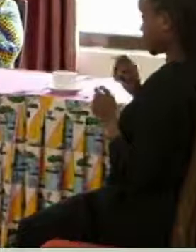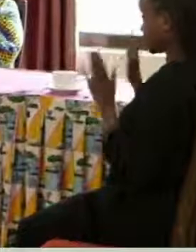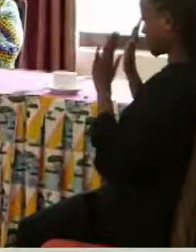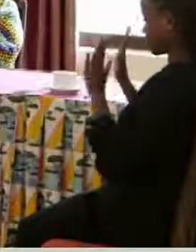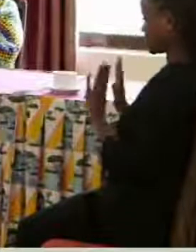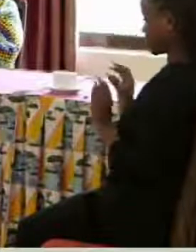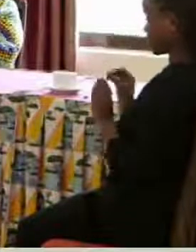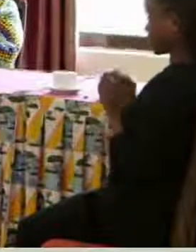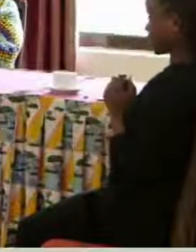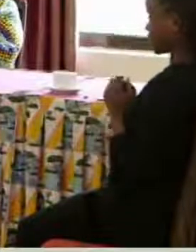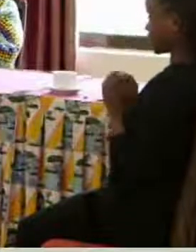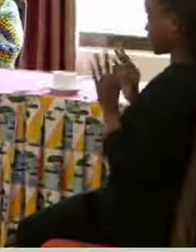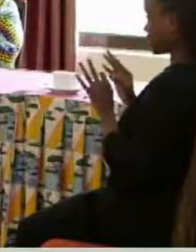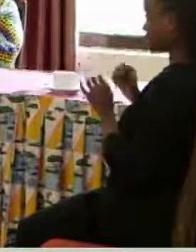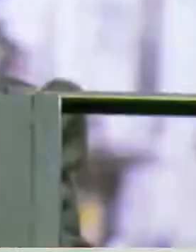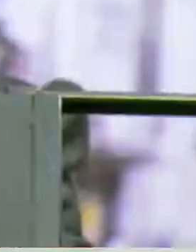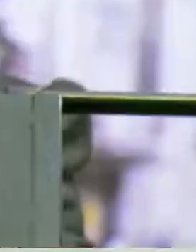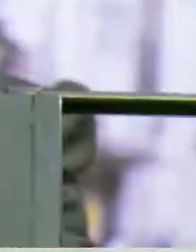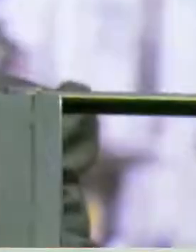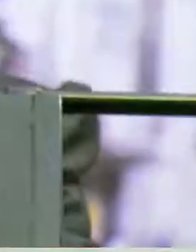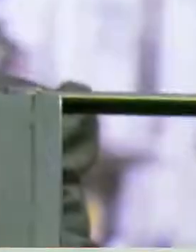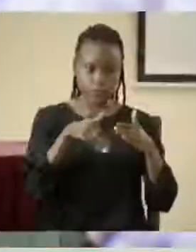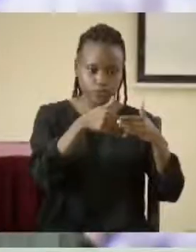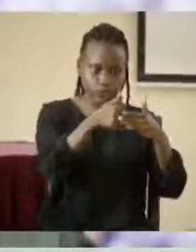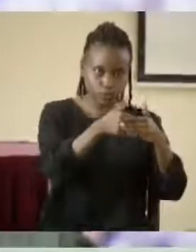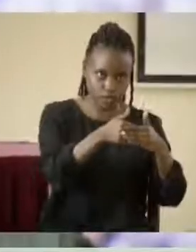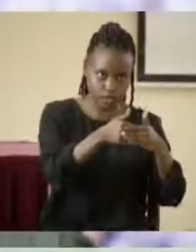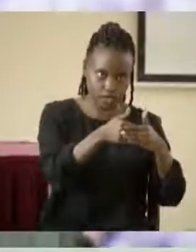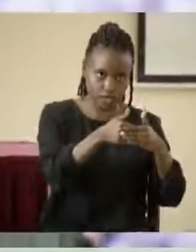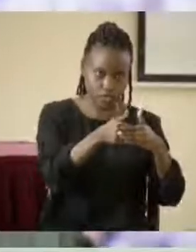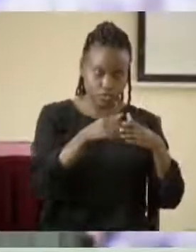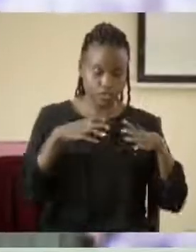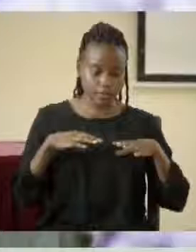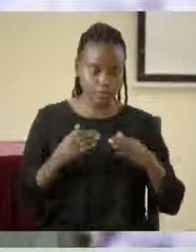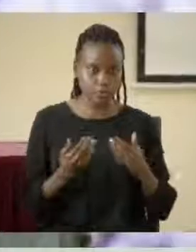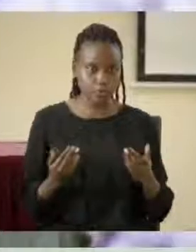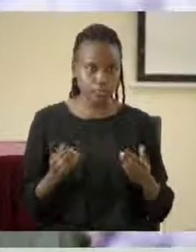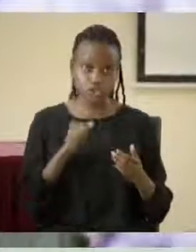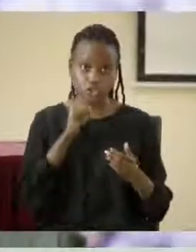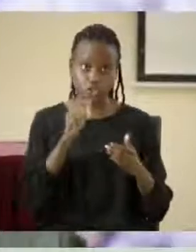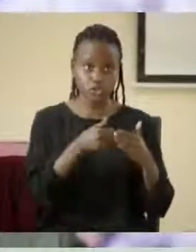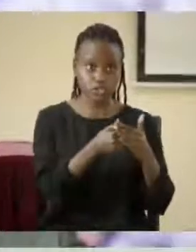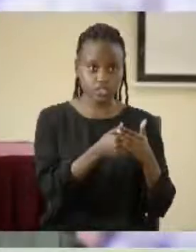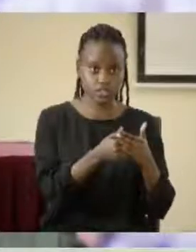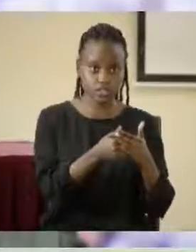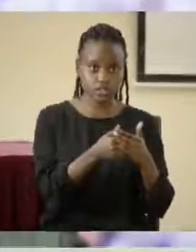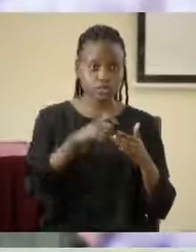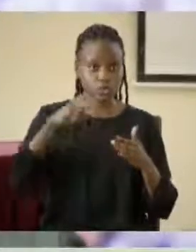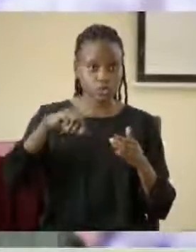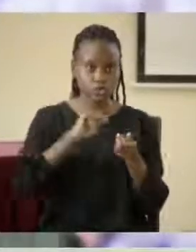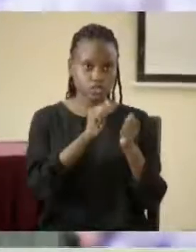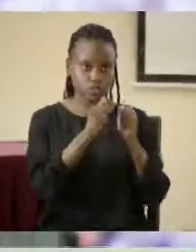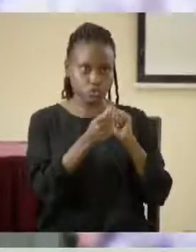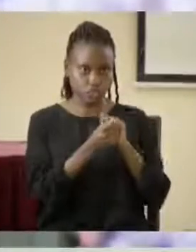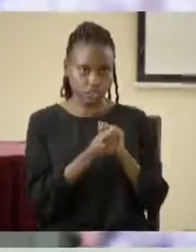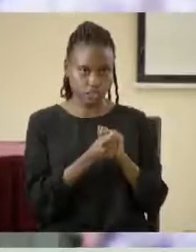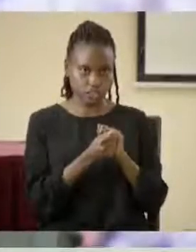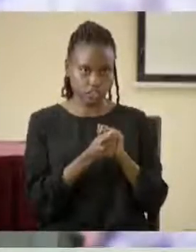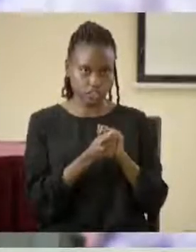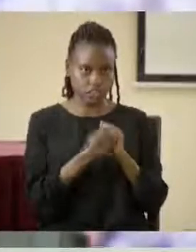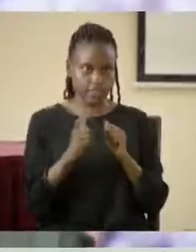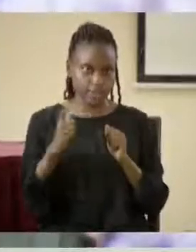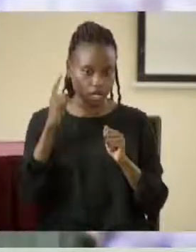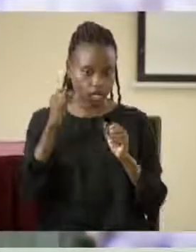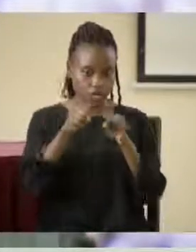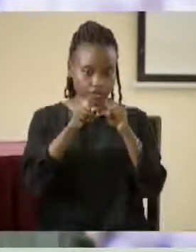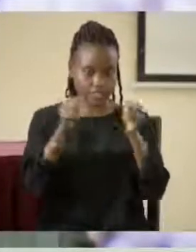do not move close to the unreached populations. This calls for a change in the nature of lawyering, and